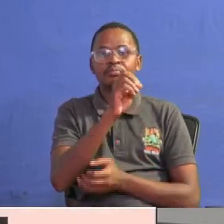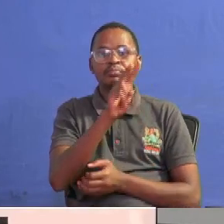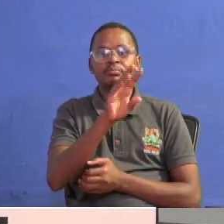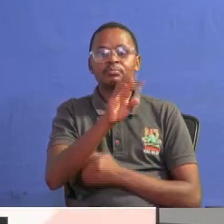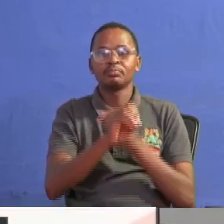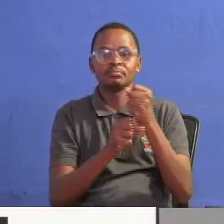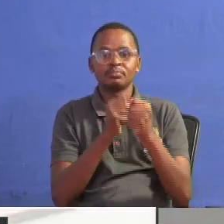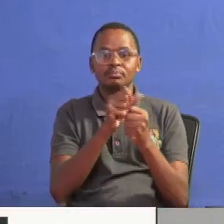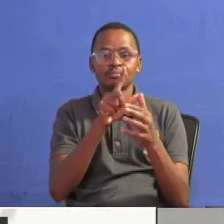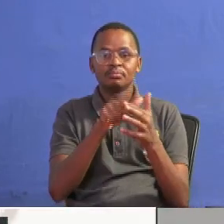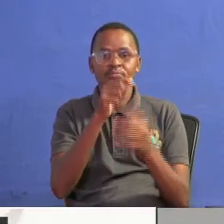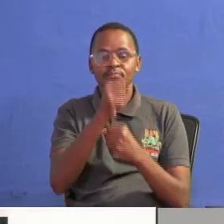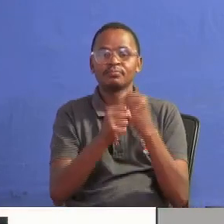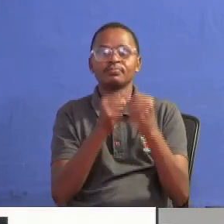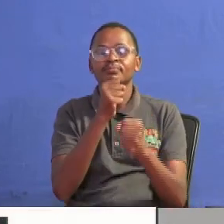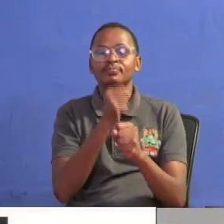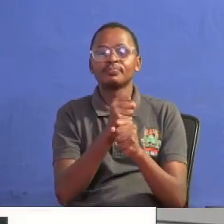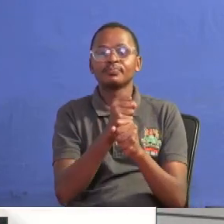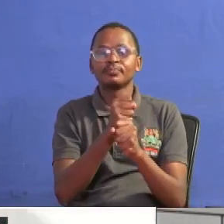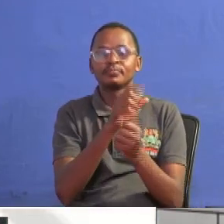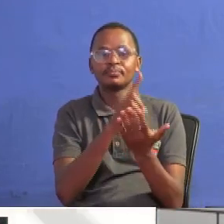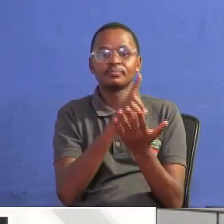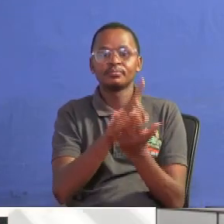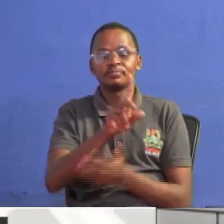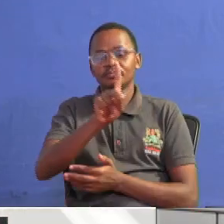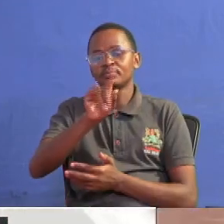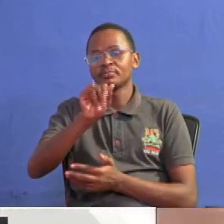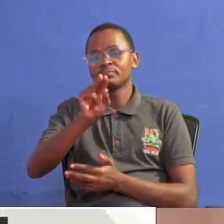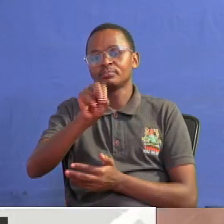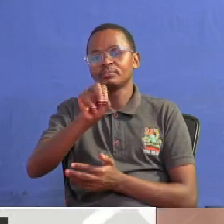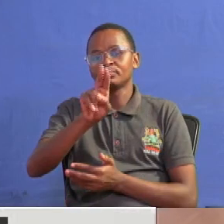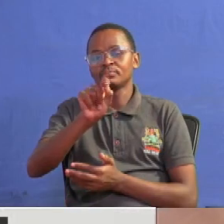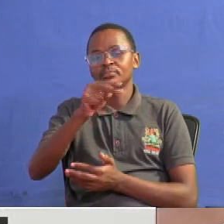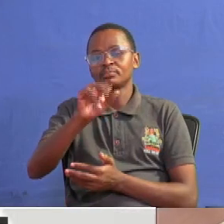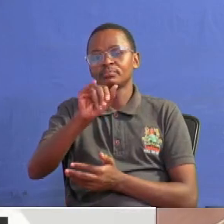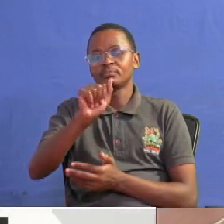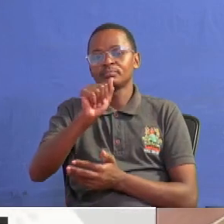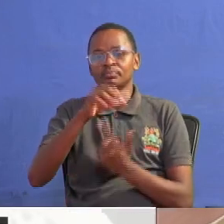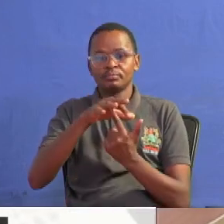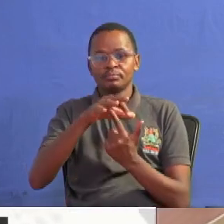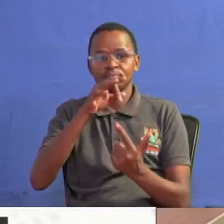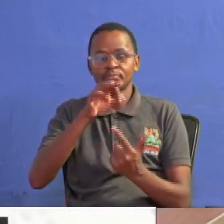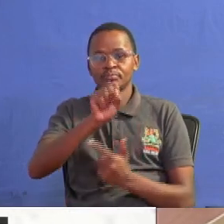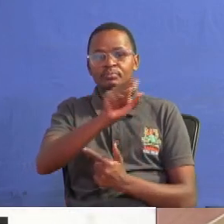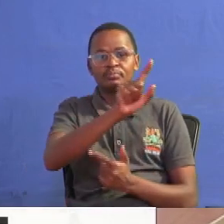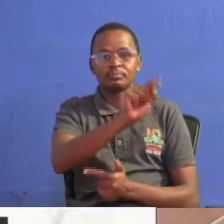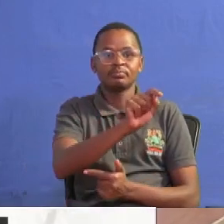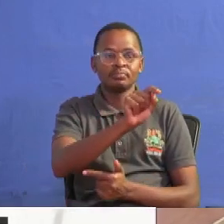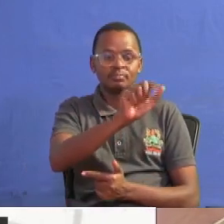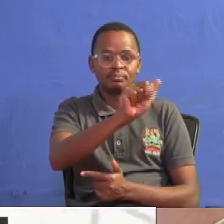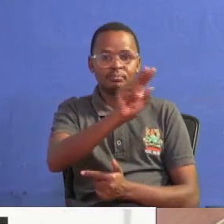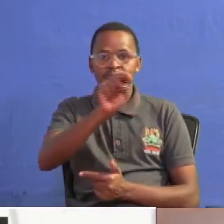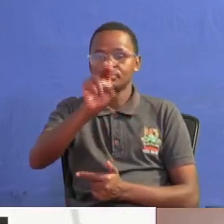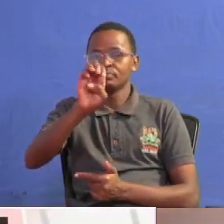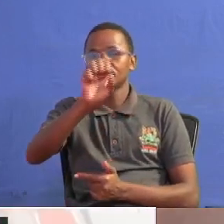who are in their reproductive years. According to Dr. Kinuthe Njenga, who is an internal medicine specialist at St. Peter's and Anne's Hospital